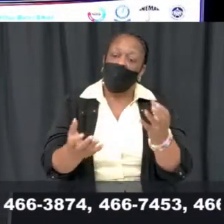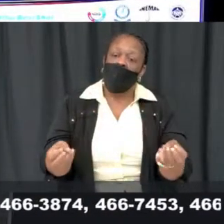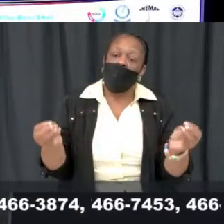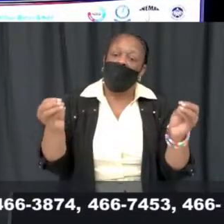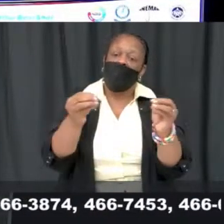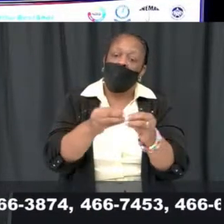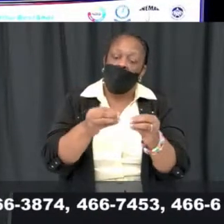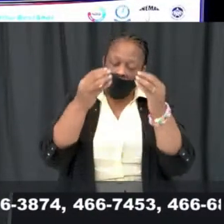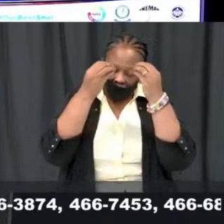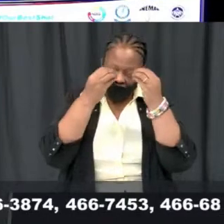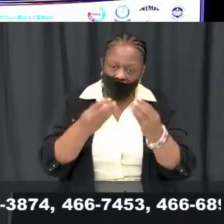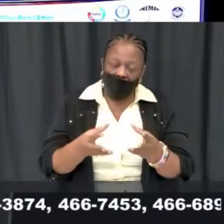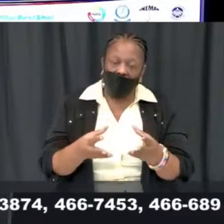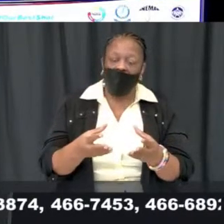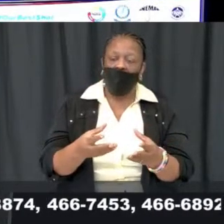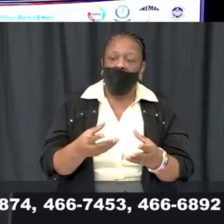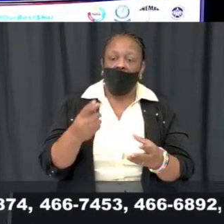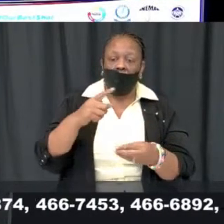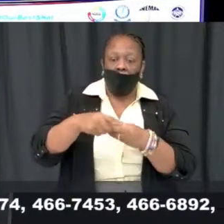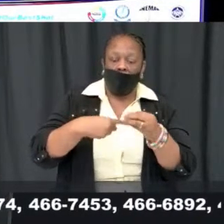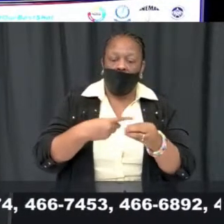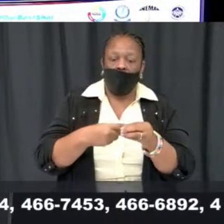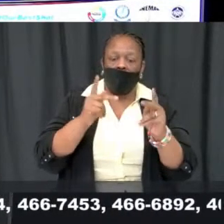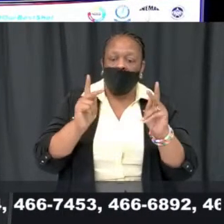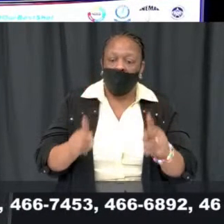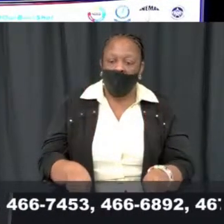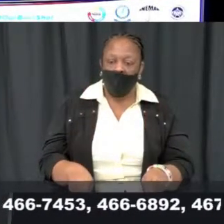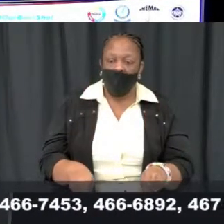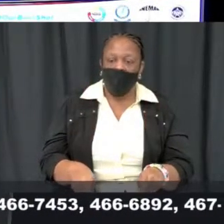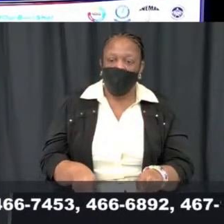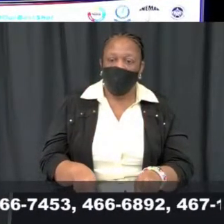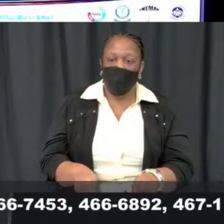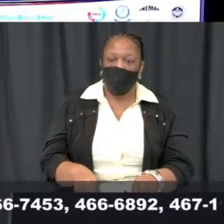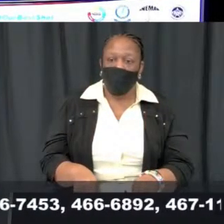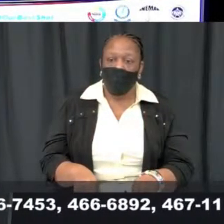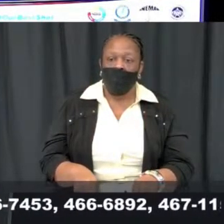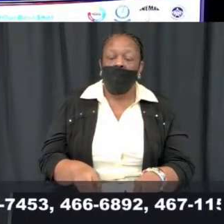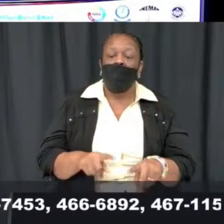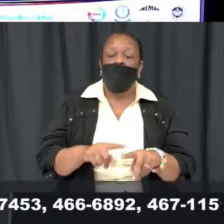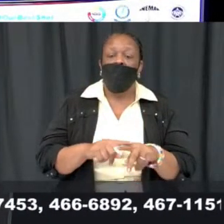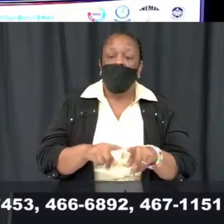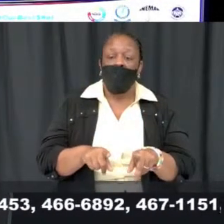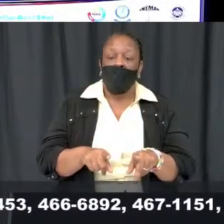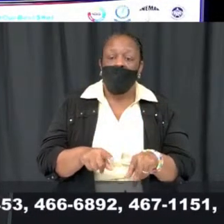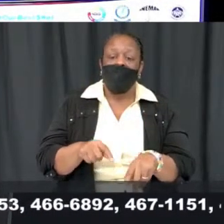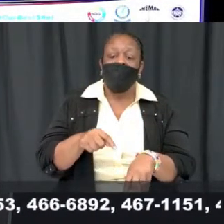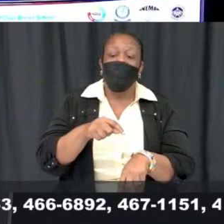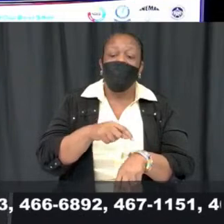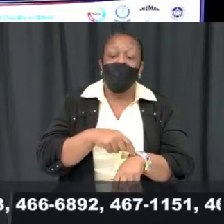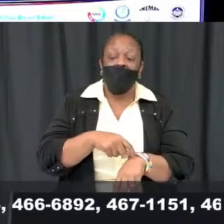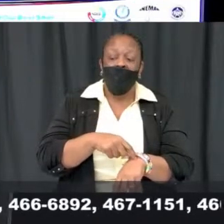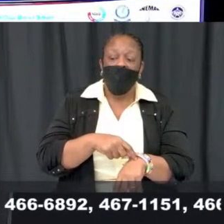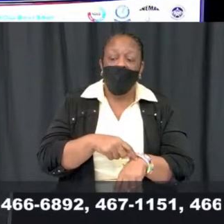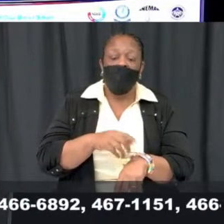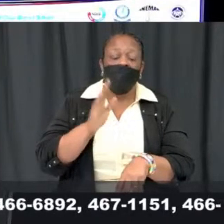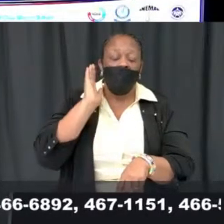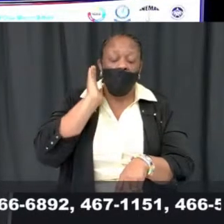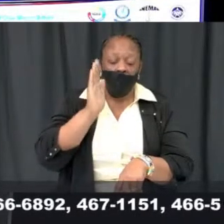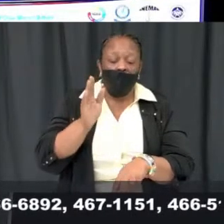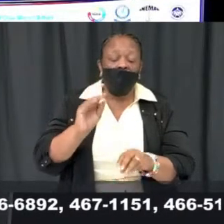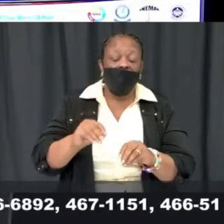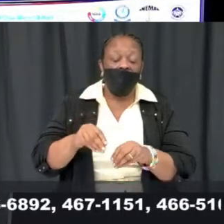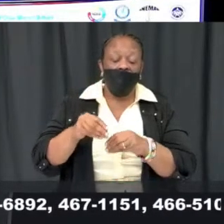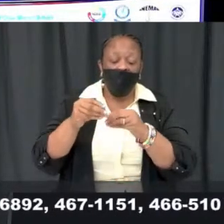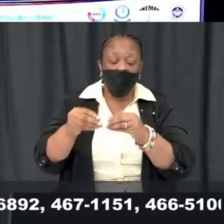the vaccination status, etc., of these persons, and in time we will provide that demographic and